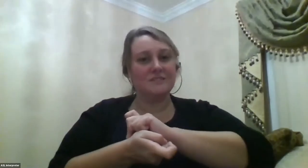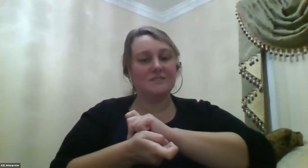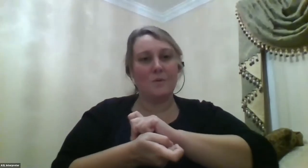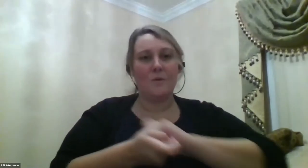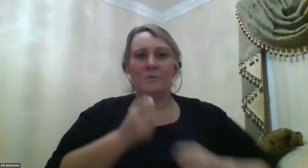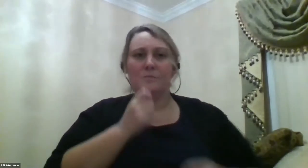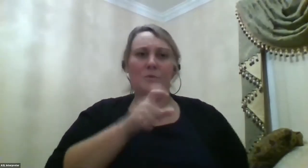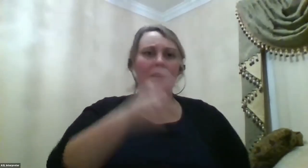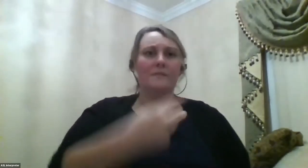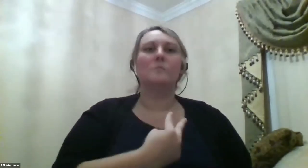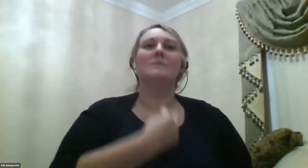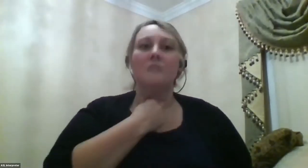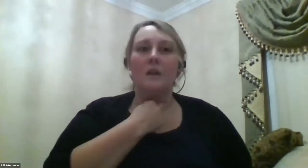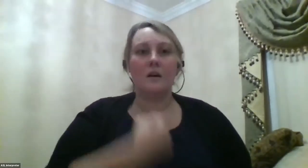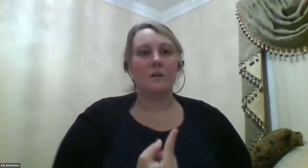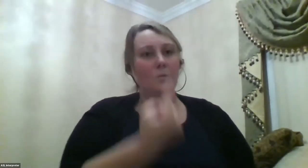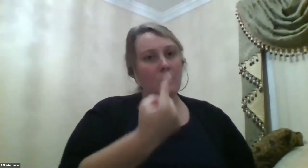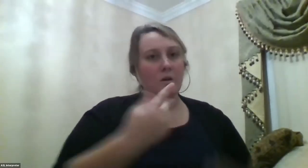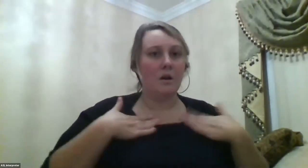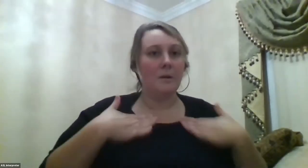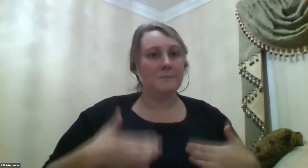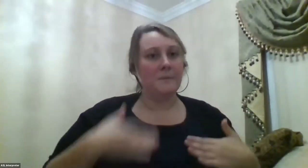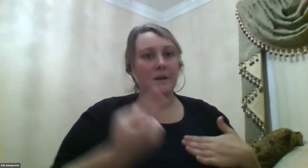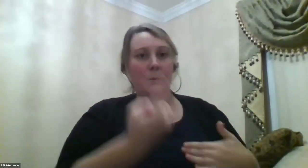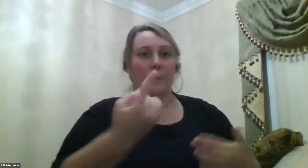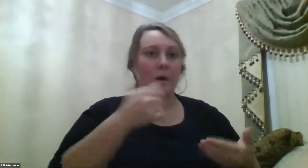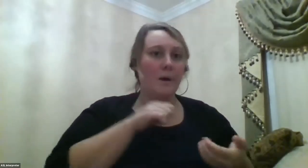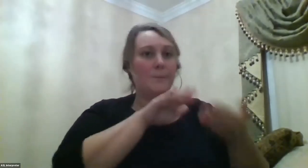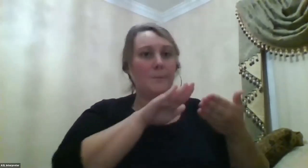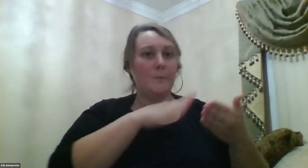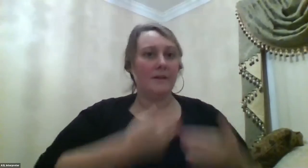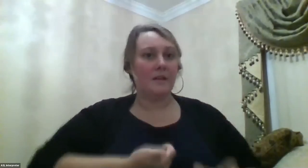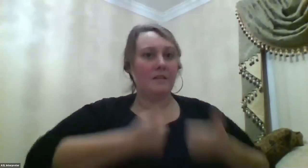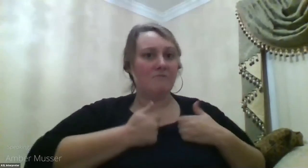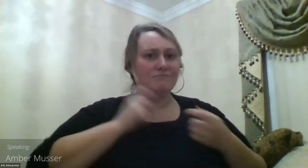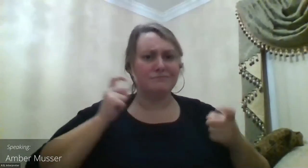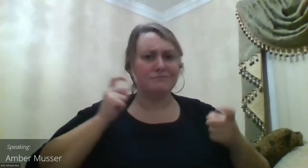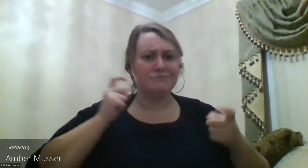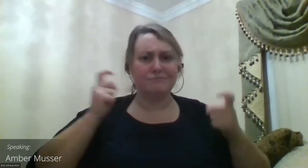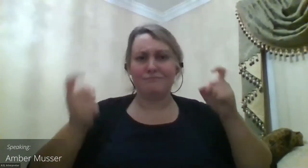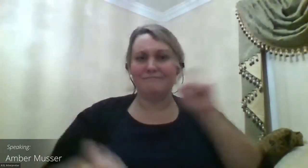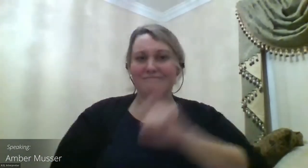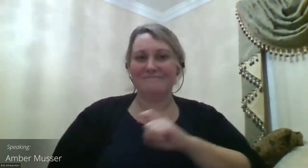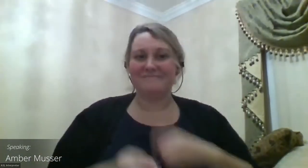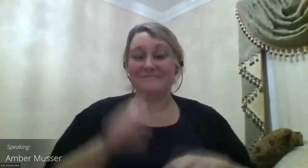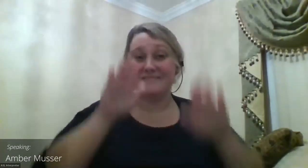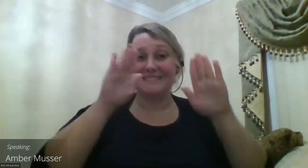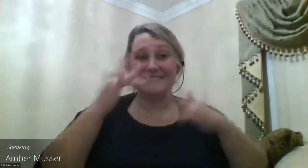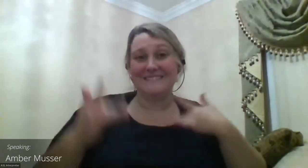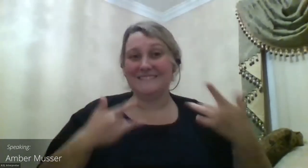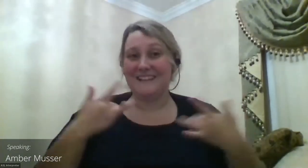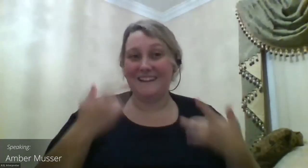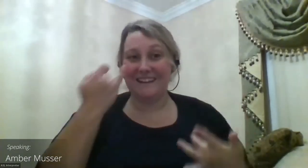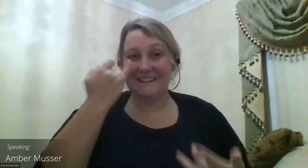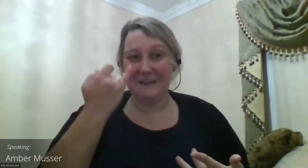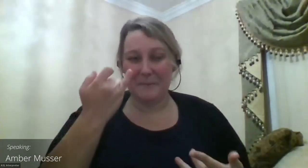like melted into the box. No, it's, I mean, so sort of, this is an awkward segue, but